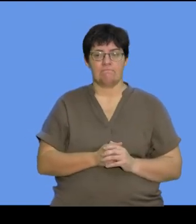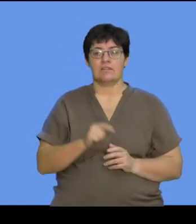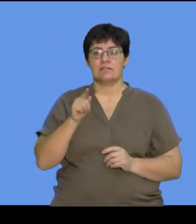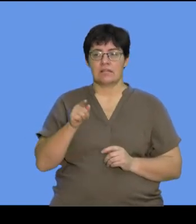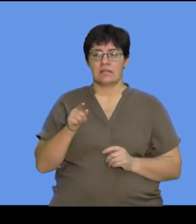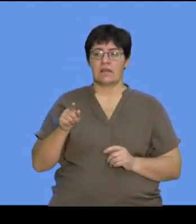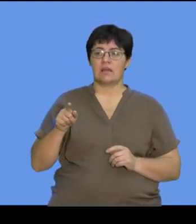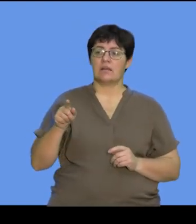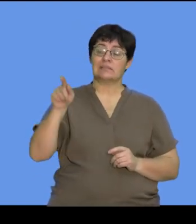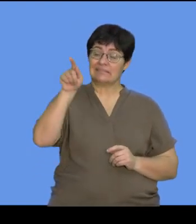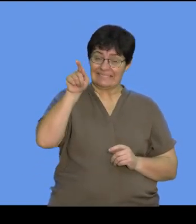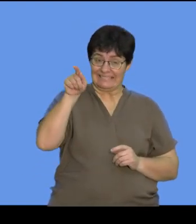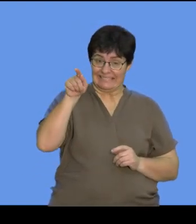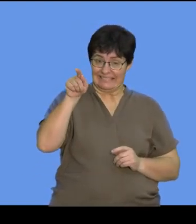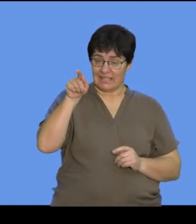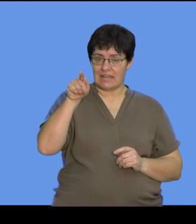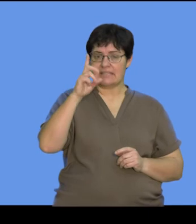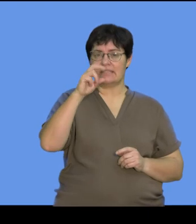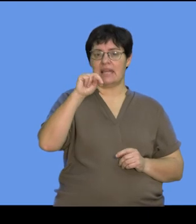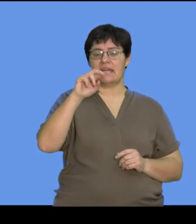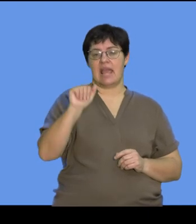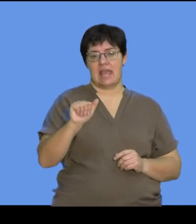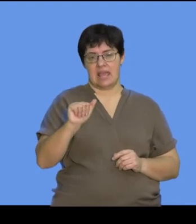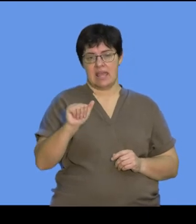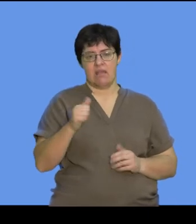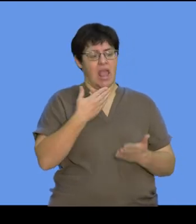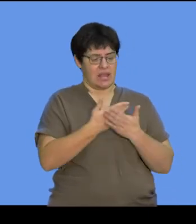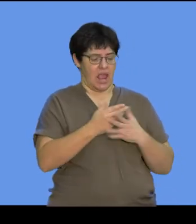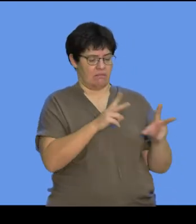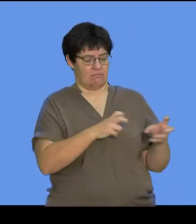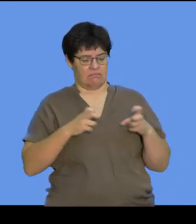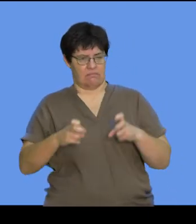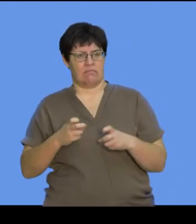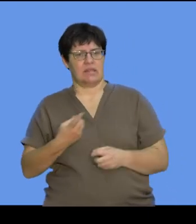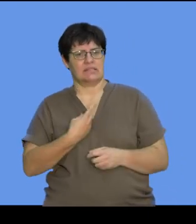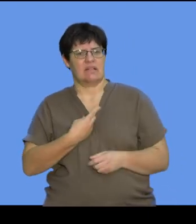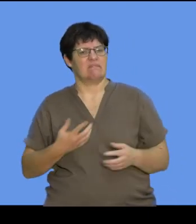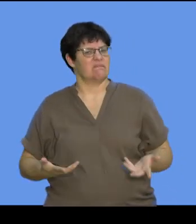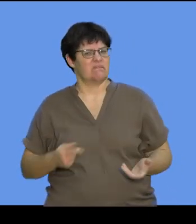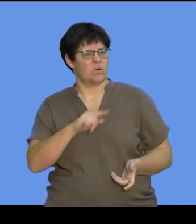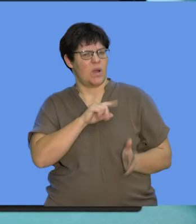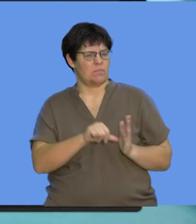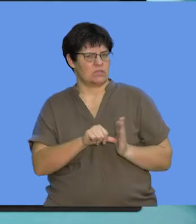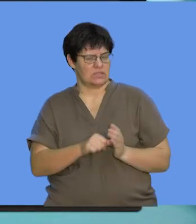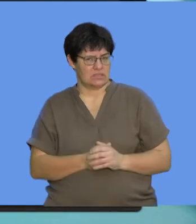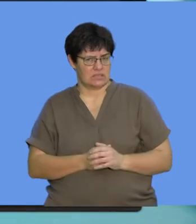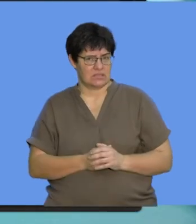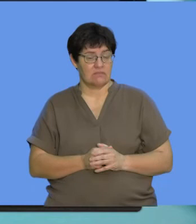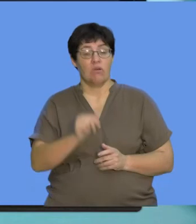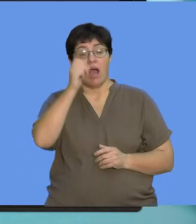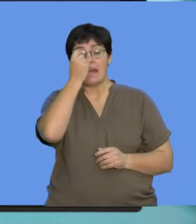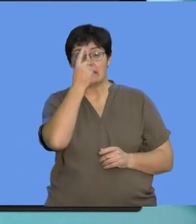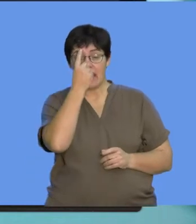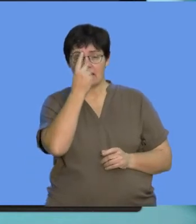question refers to what is significant about DNA being able to replicate itself. And so if we understand